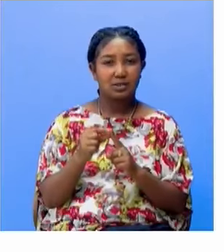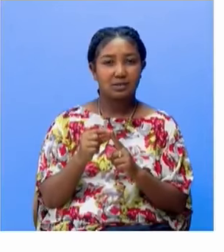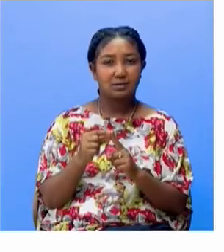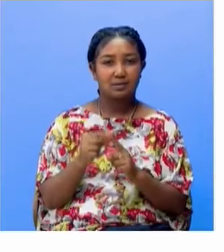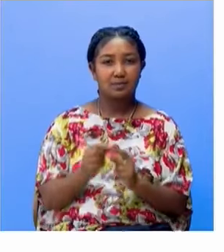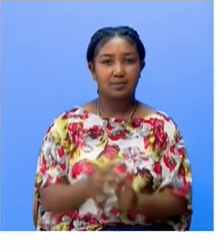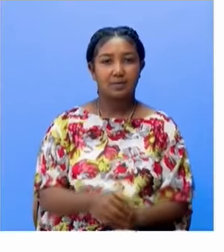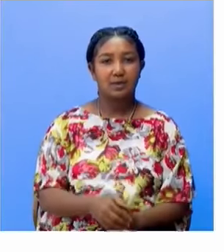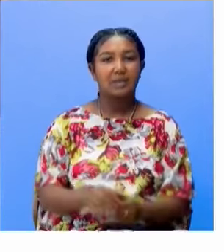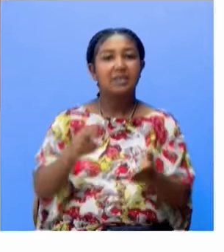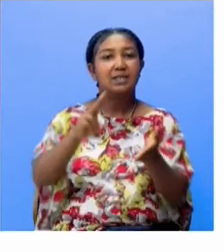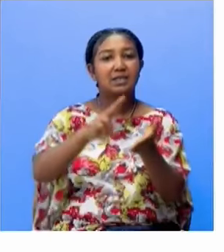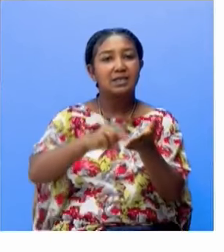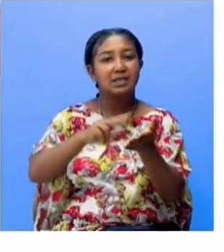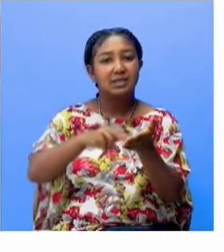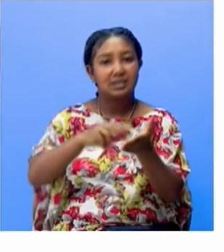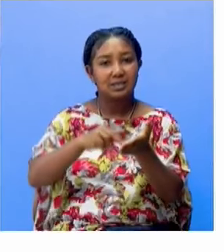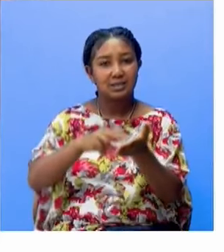read?